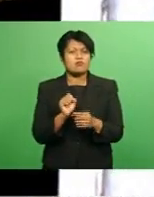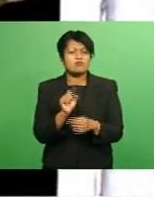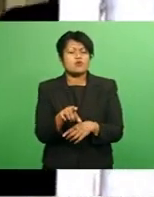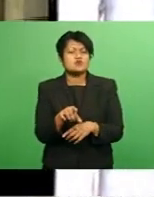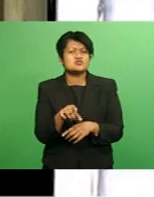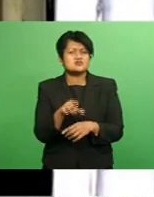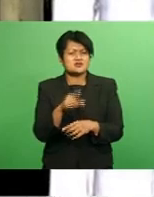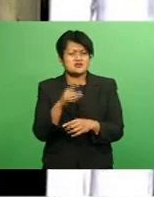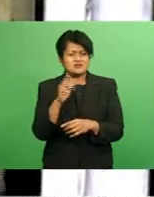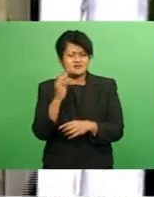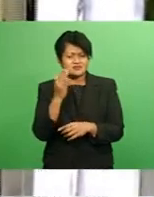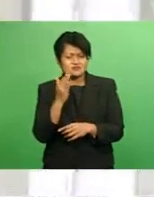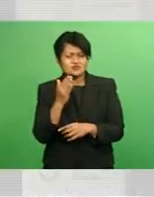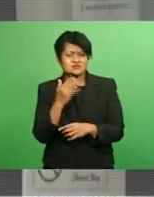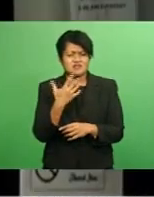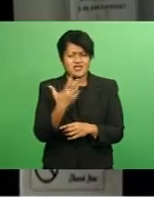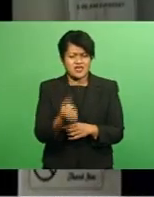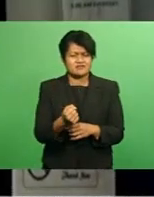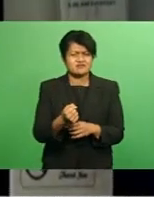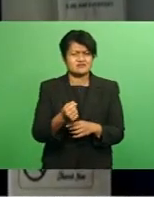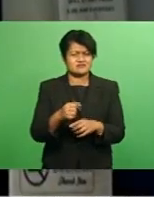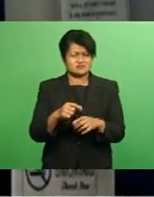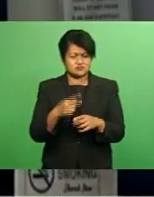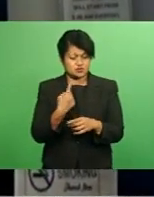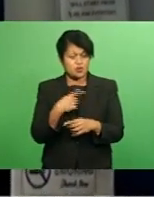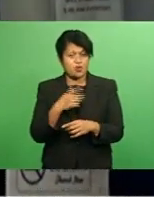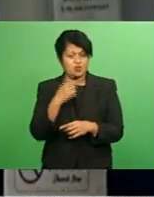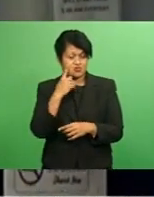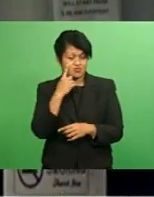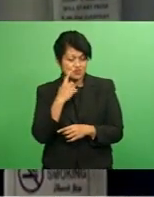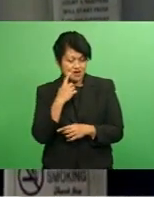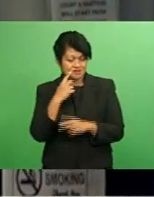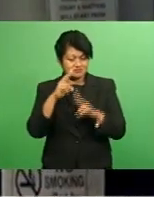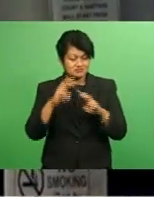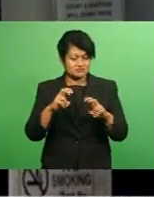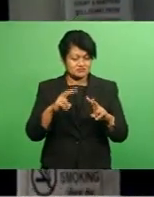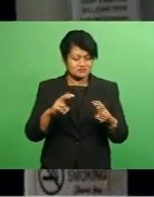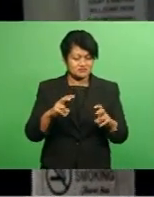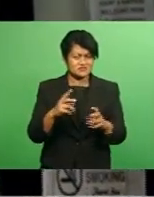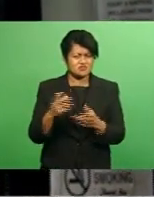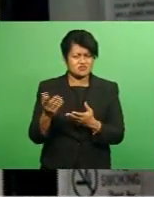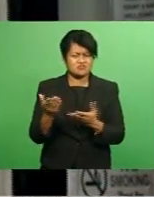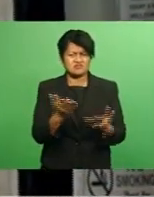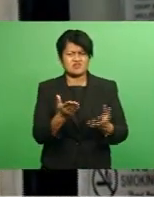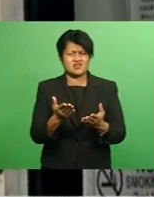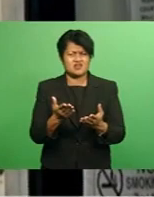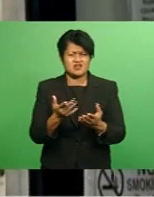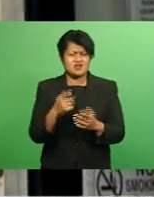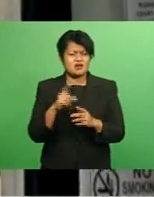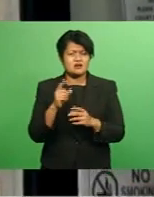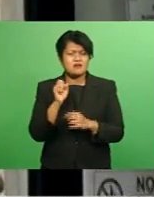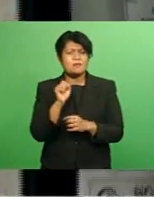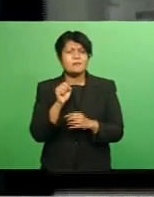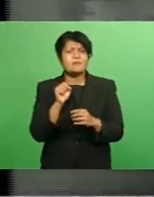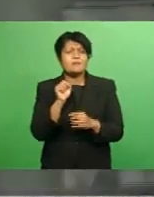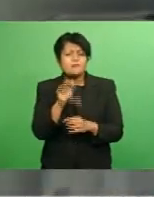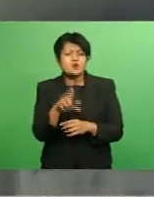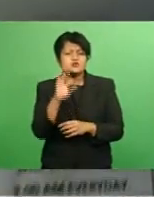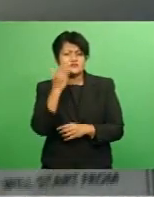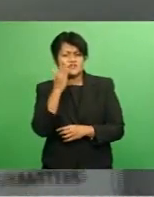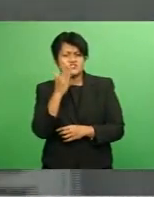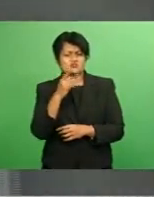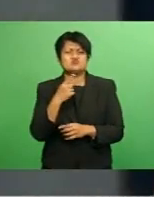pertaining to an ongoing FICAC investigation on Facebook with the intention to bring hatred or excite disaffection against